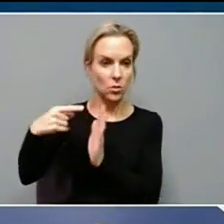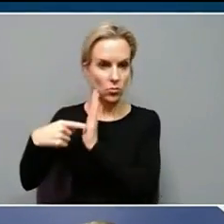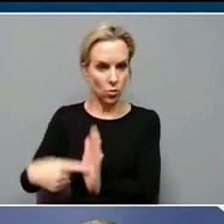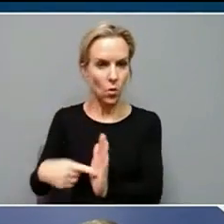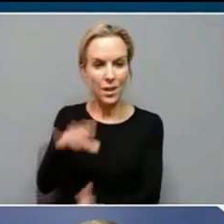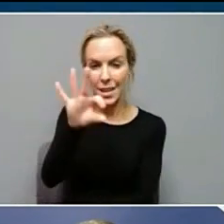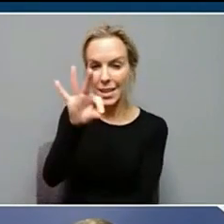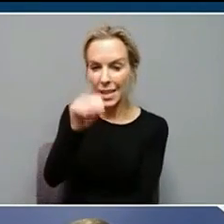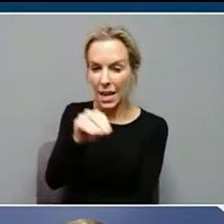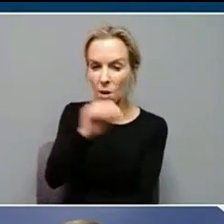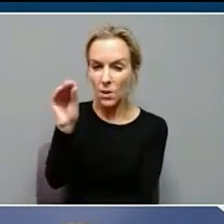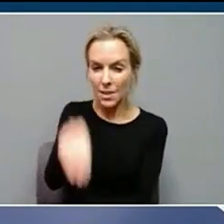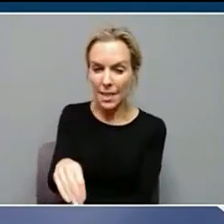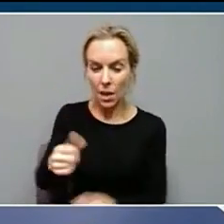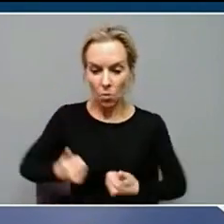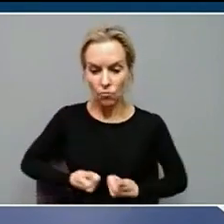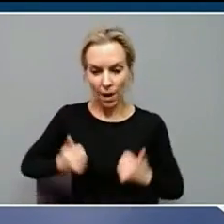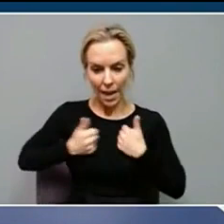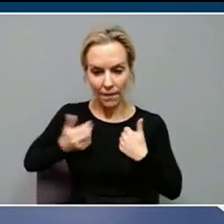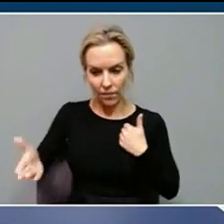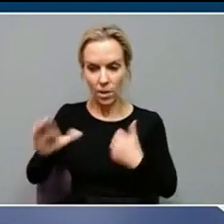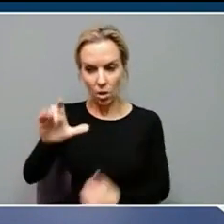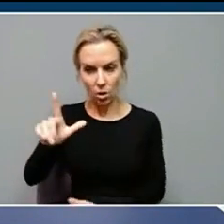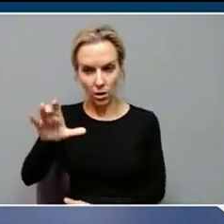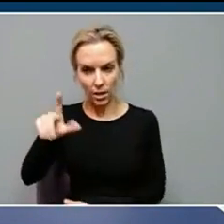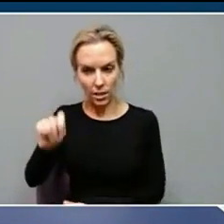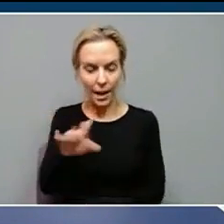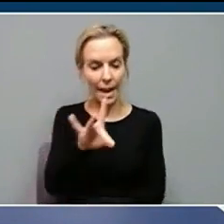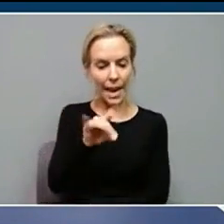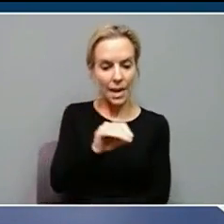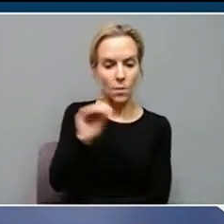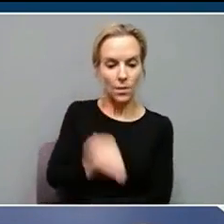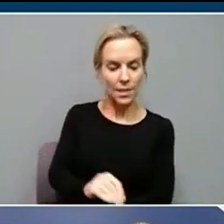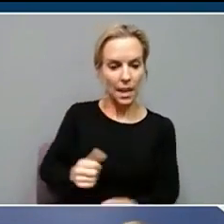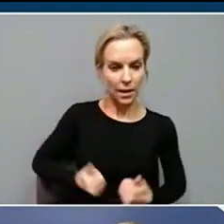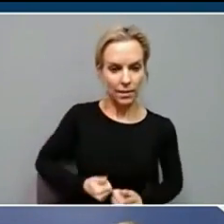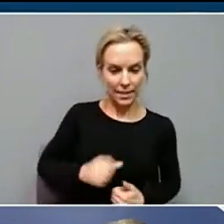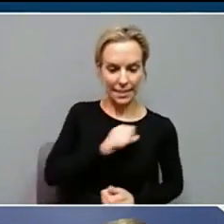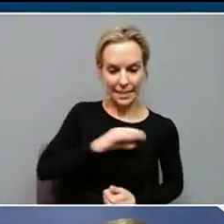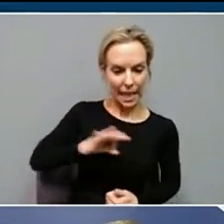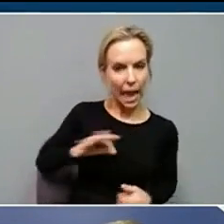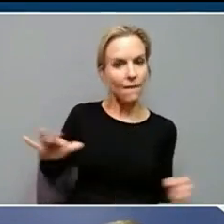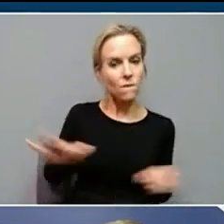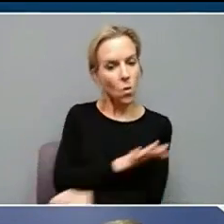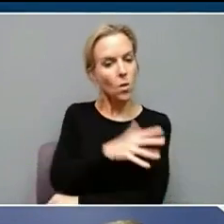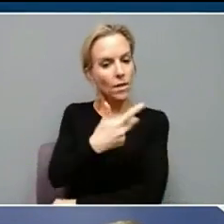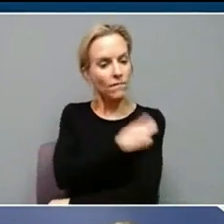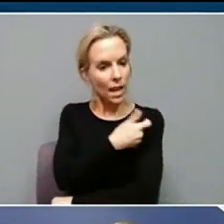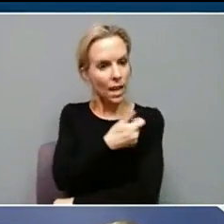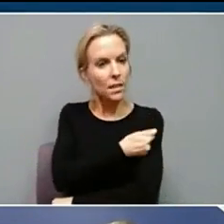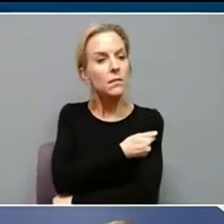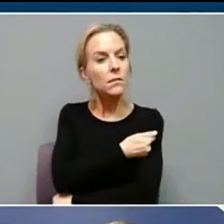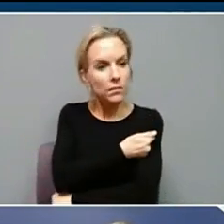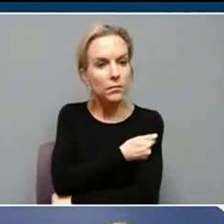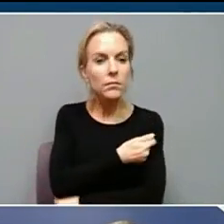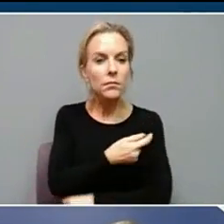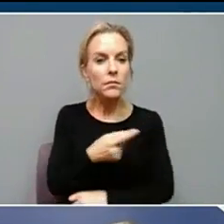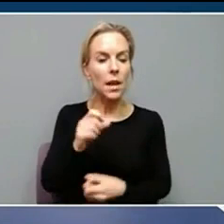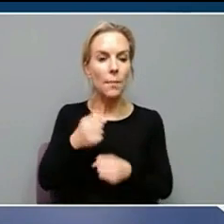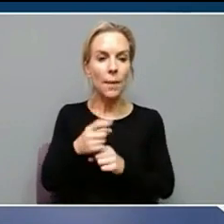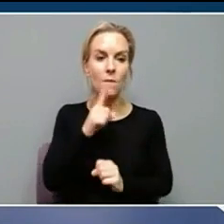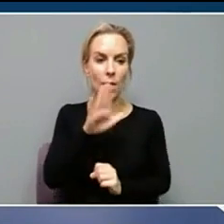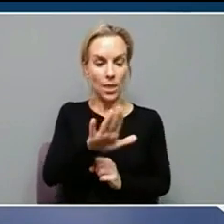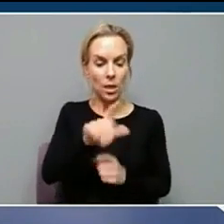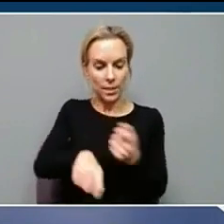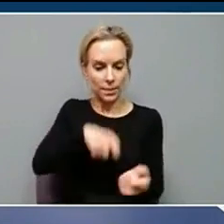90% of residents and 80% of staff fully vaccinated. That makes them, for their specific local